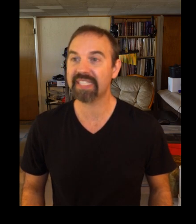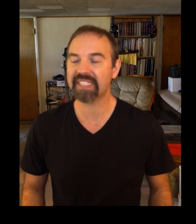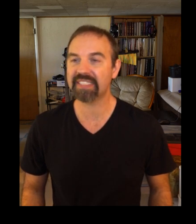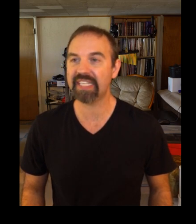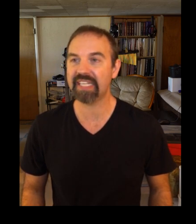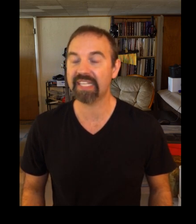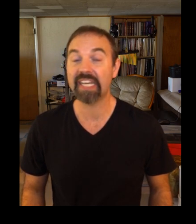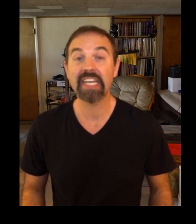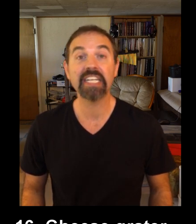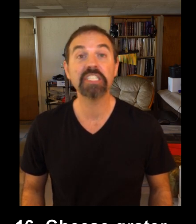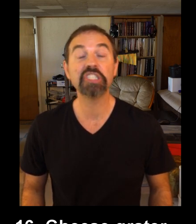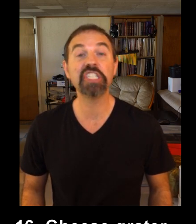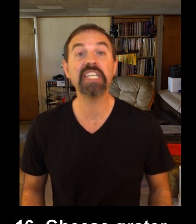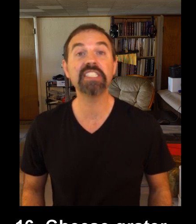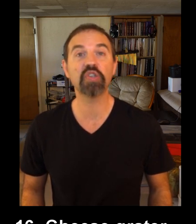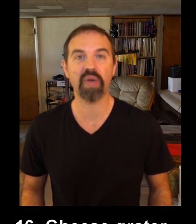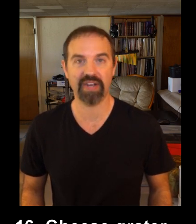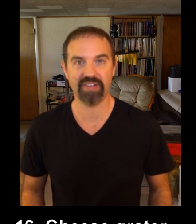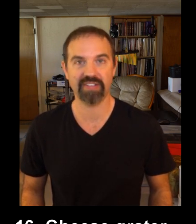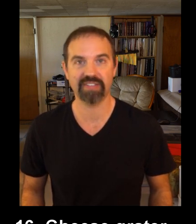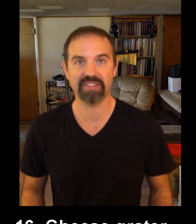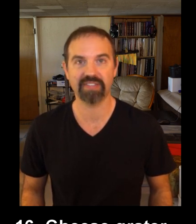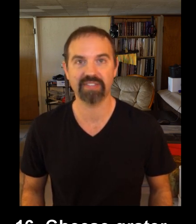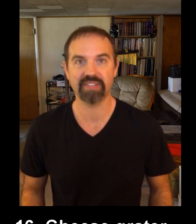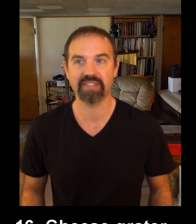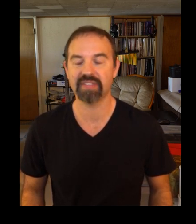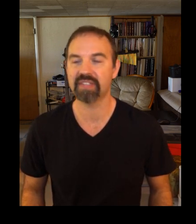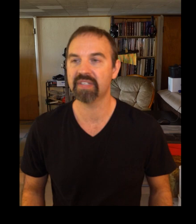Number 16, cheese grater.